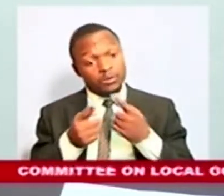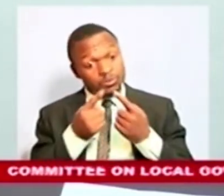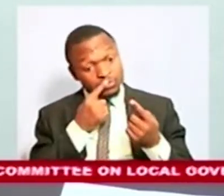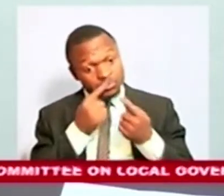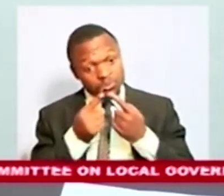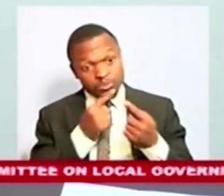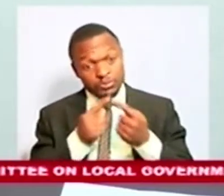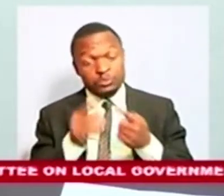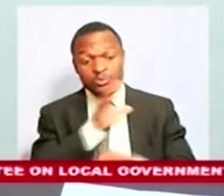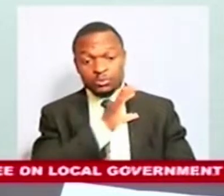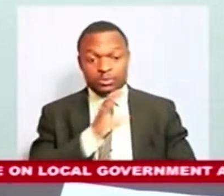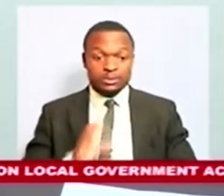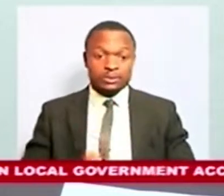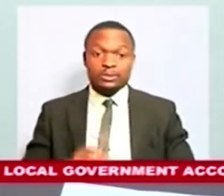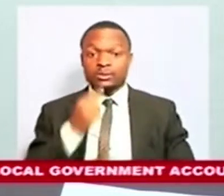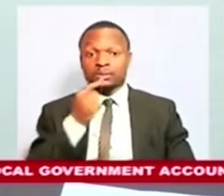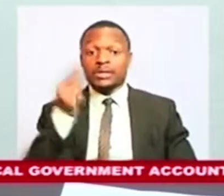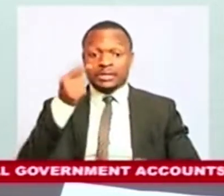said he was on his way.